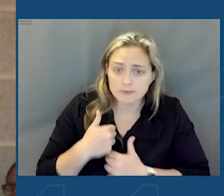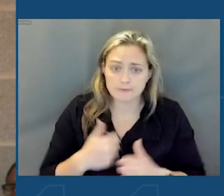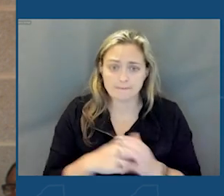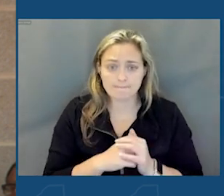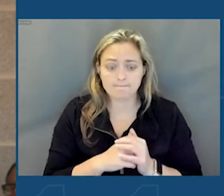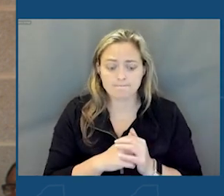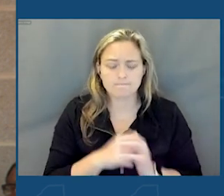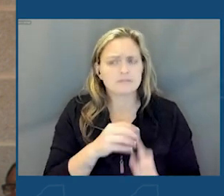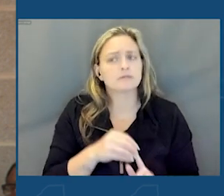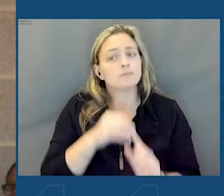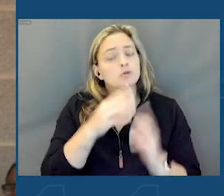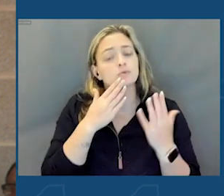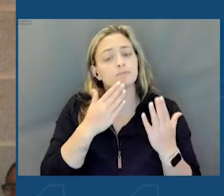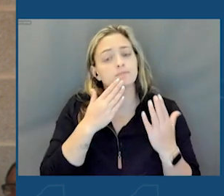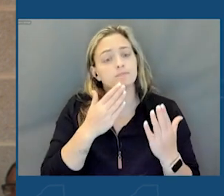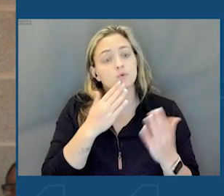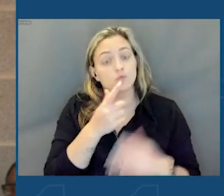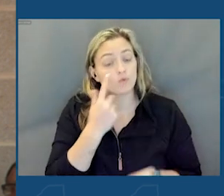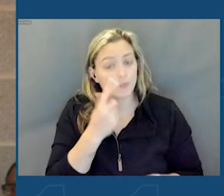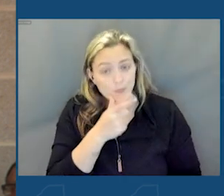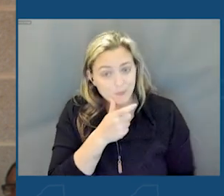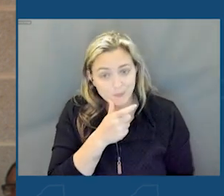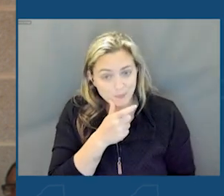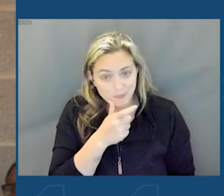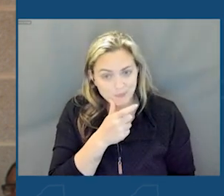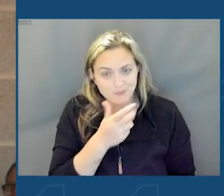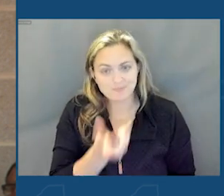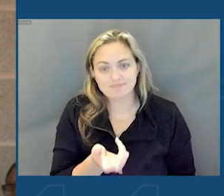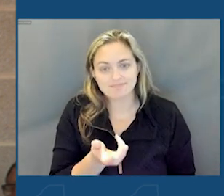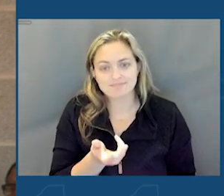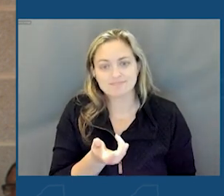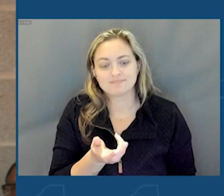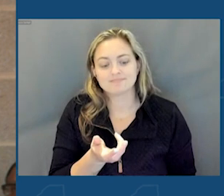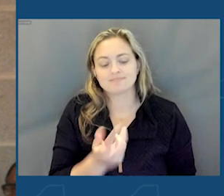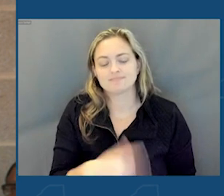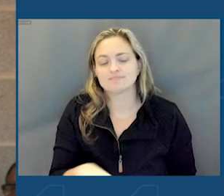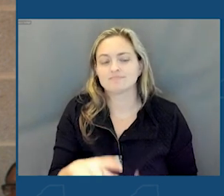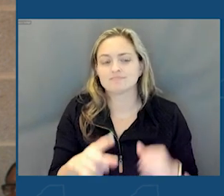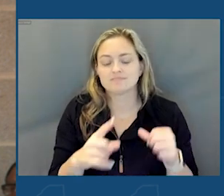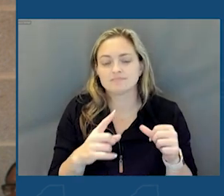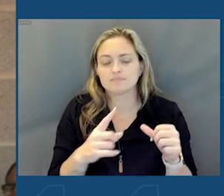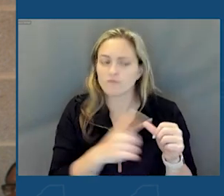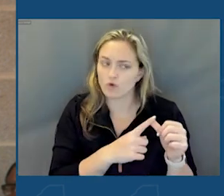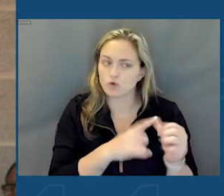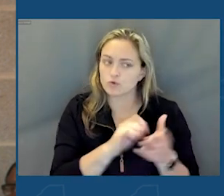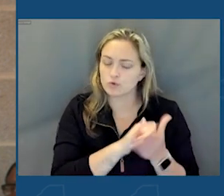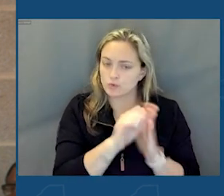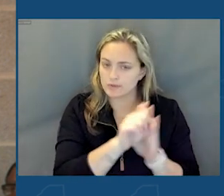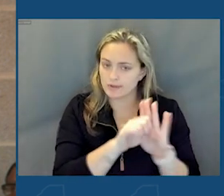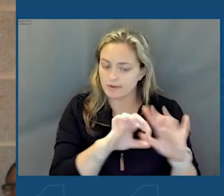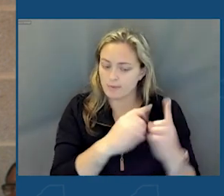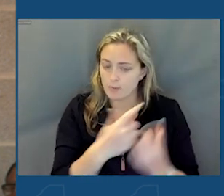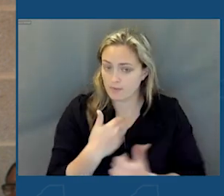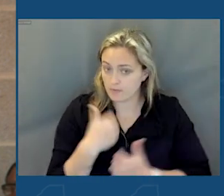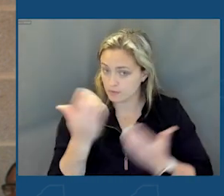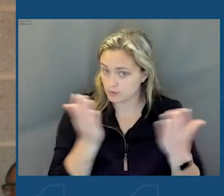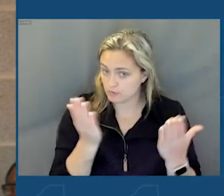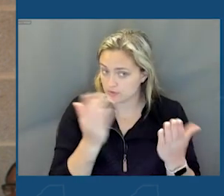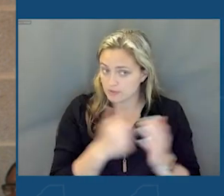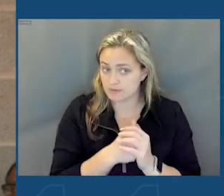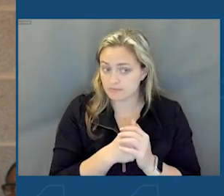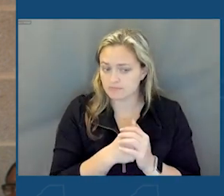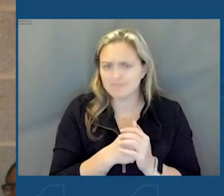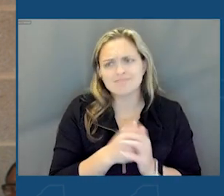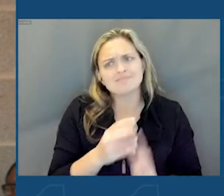Special thanks is involved today, though. First, to the New York State Department of Veterans Services, and